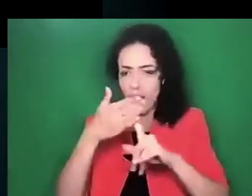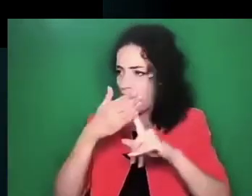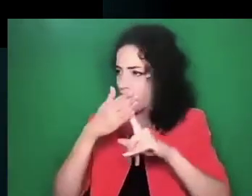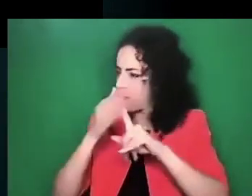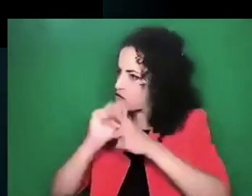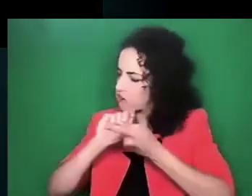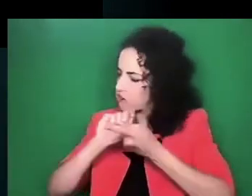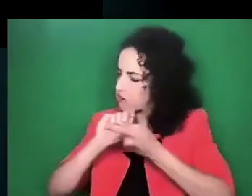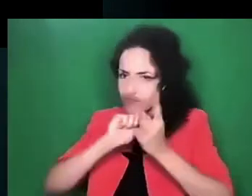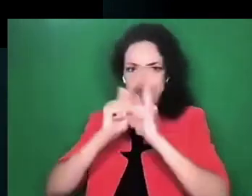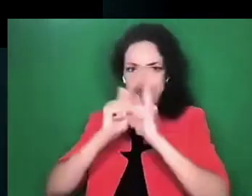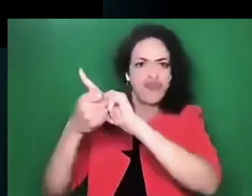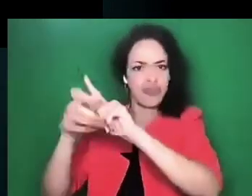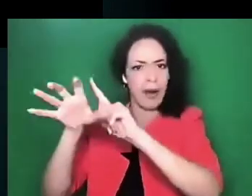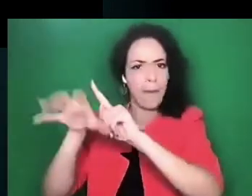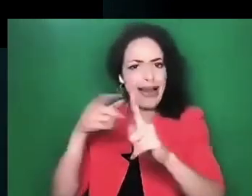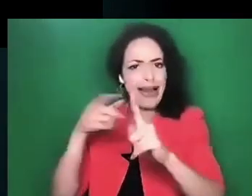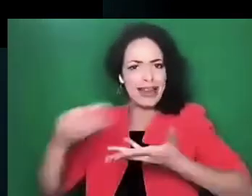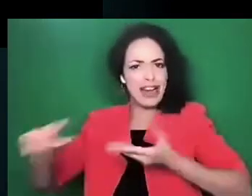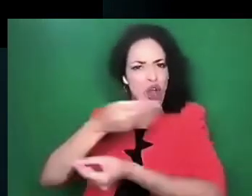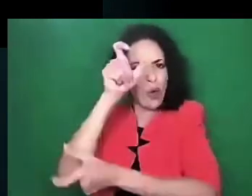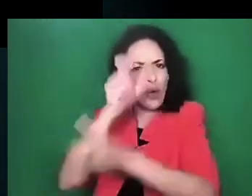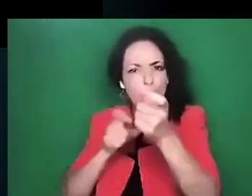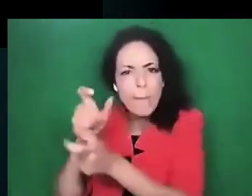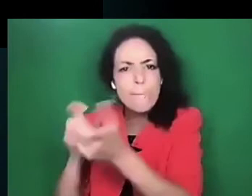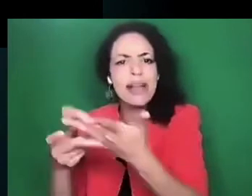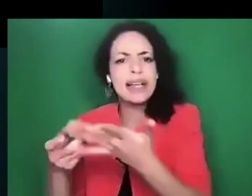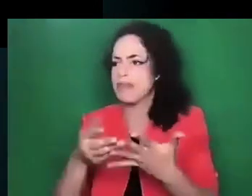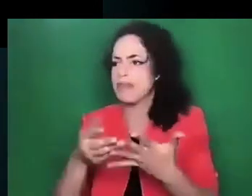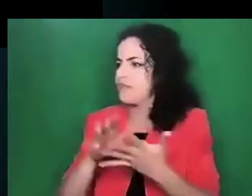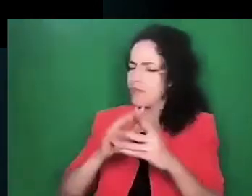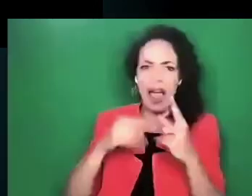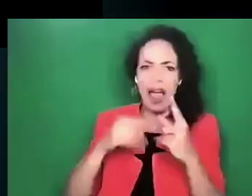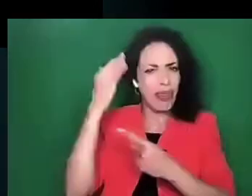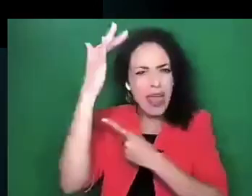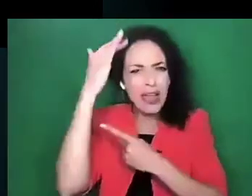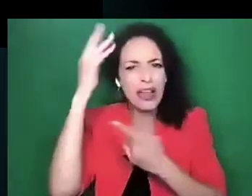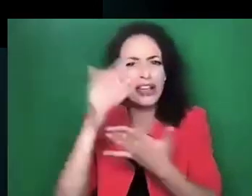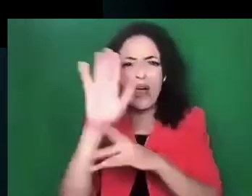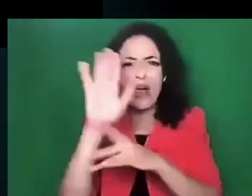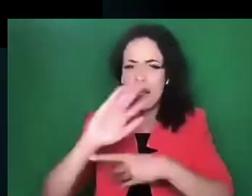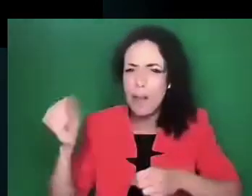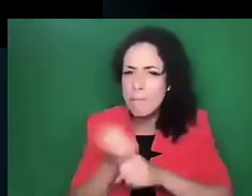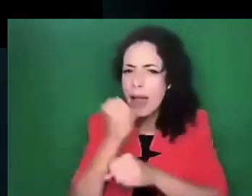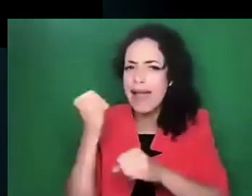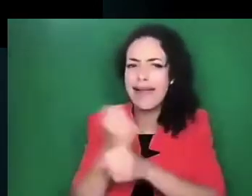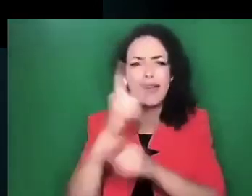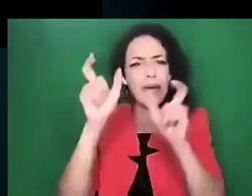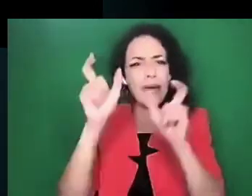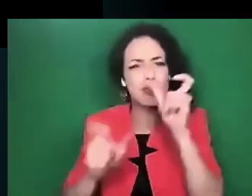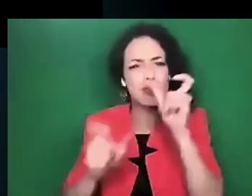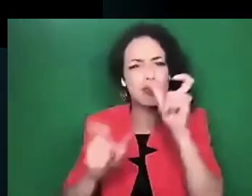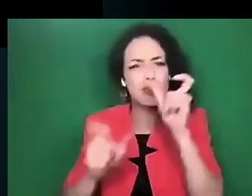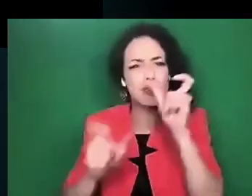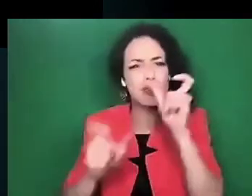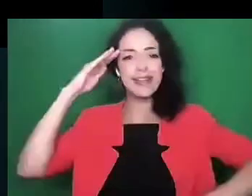belly dancers, filmmakers, choreographers, and singers. A mythical place that no longer exists, where reality and fiction